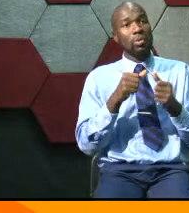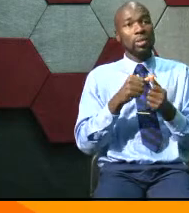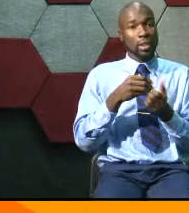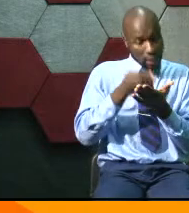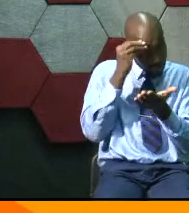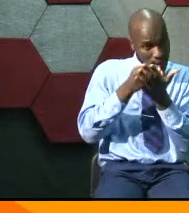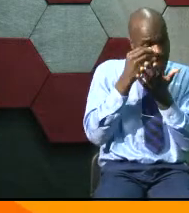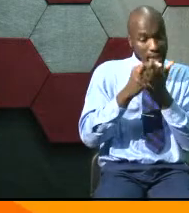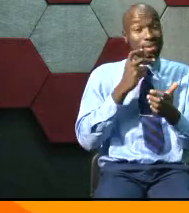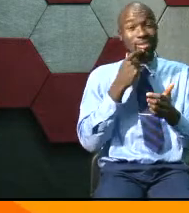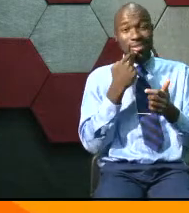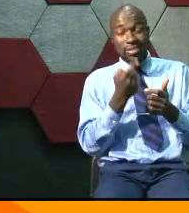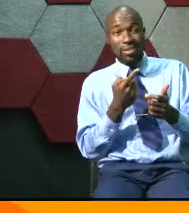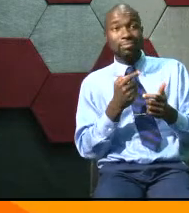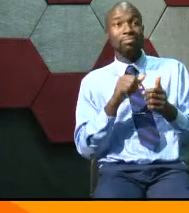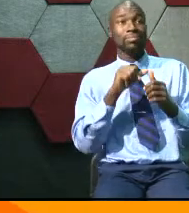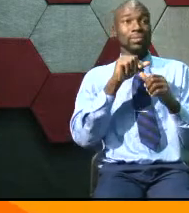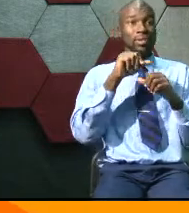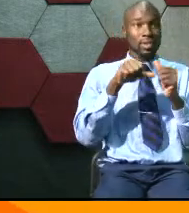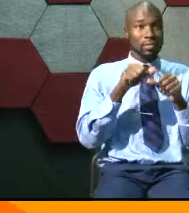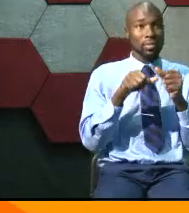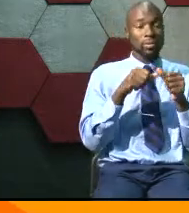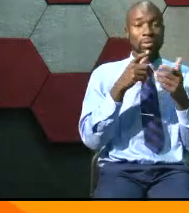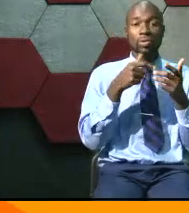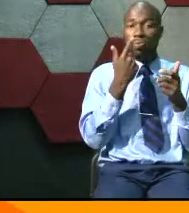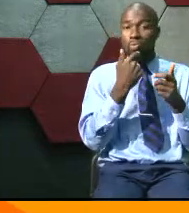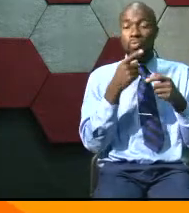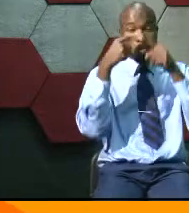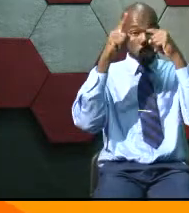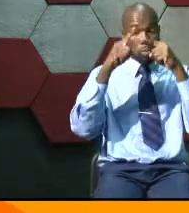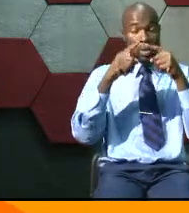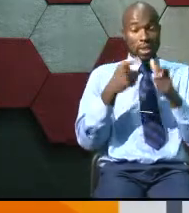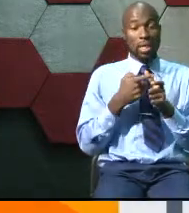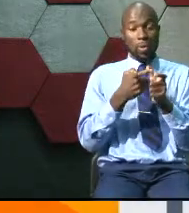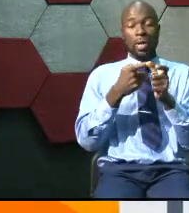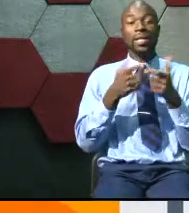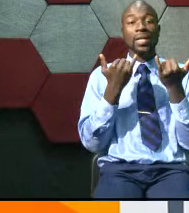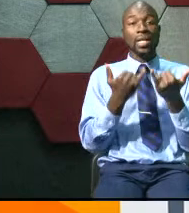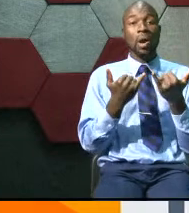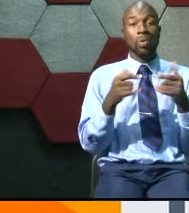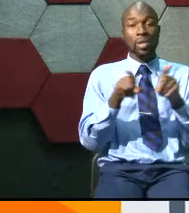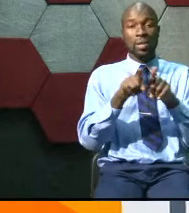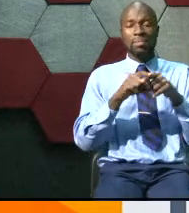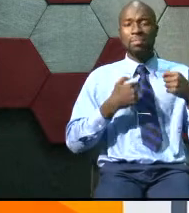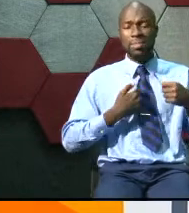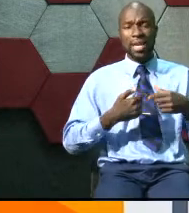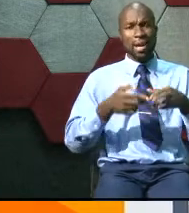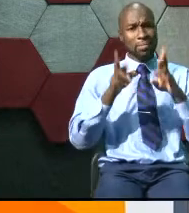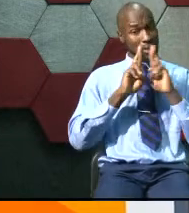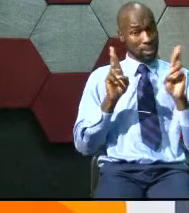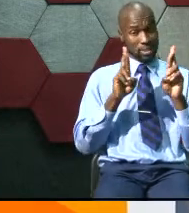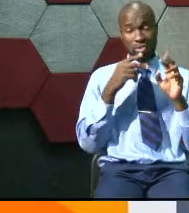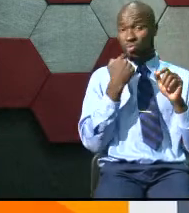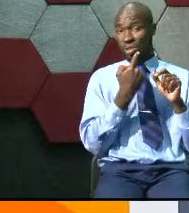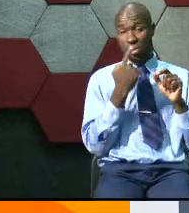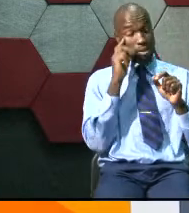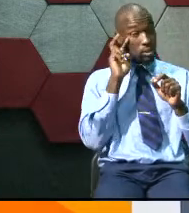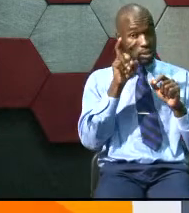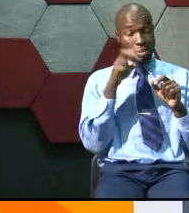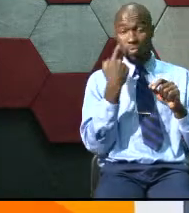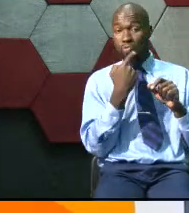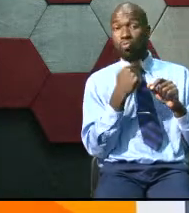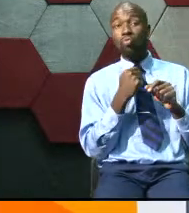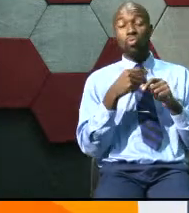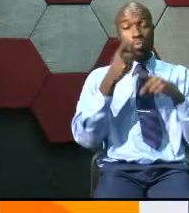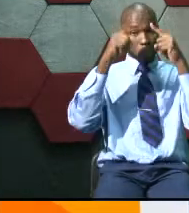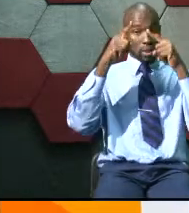4 schools, or at least one of them, get to win an award. As at now, I'm just eager to see who exactly wins, especially